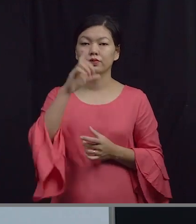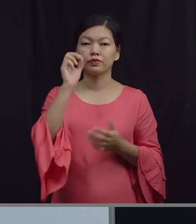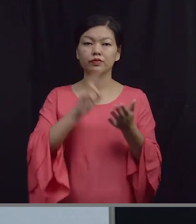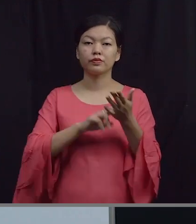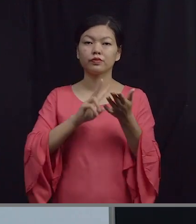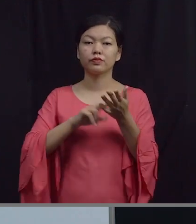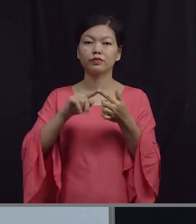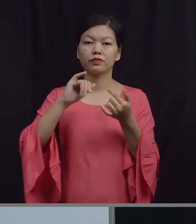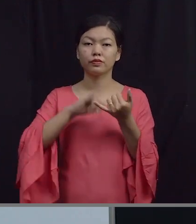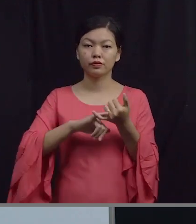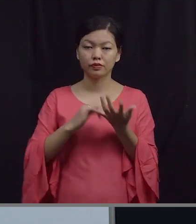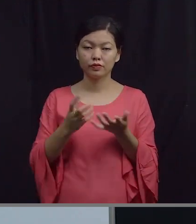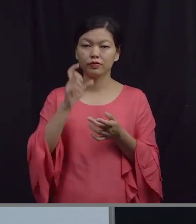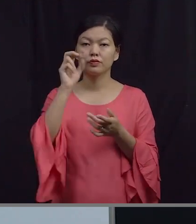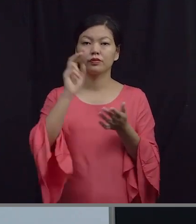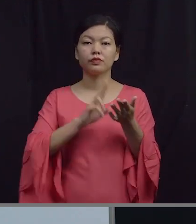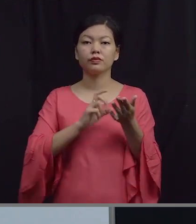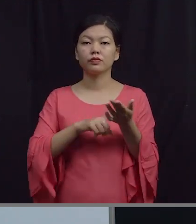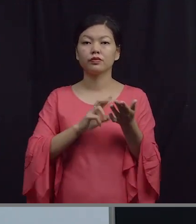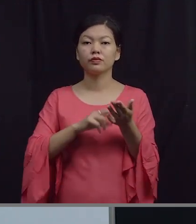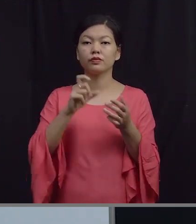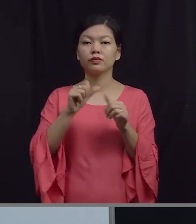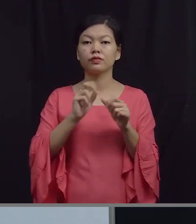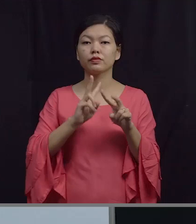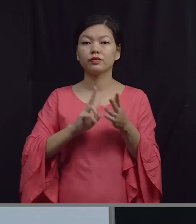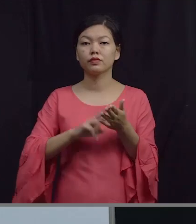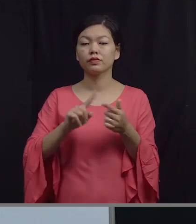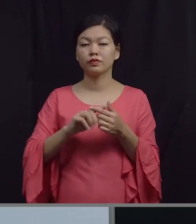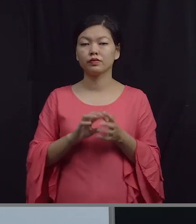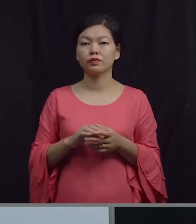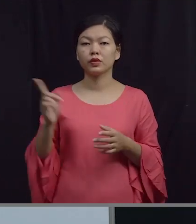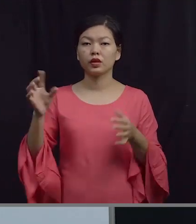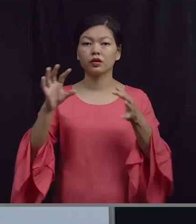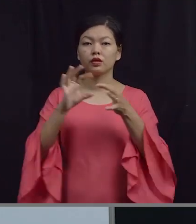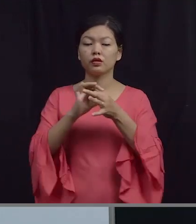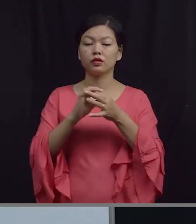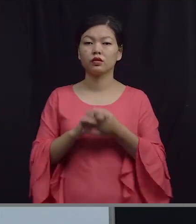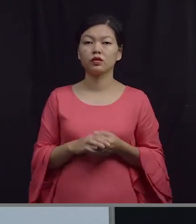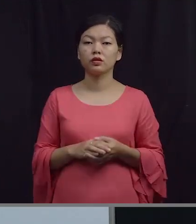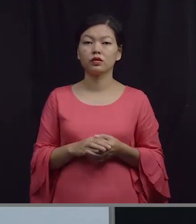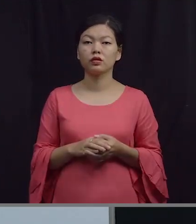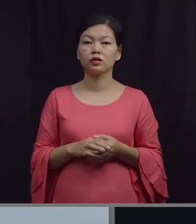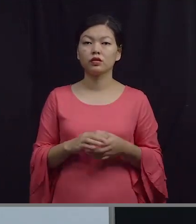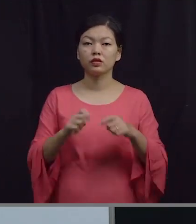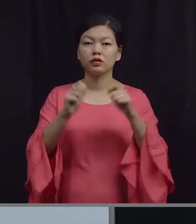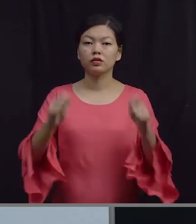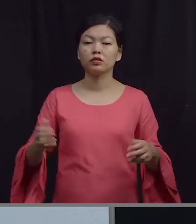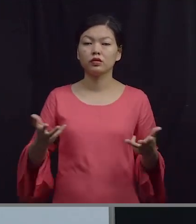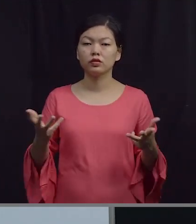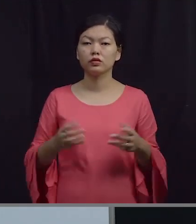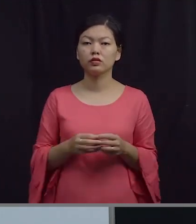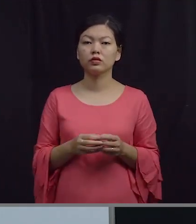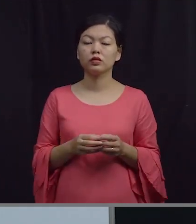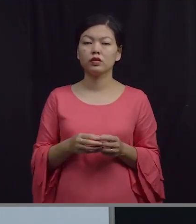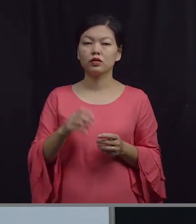as well as what? Say concave, right? They have combined these two. Okay, so what the system is going to be? Is it converging or diverging? So